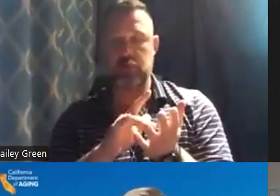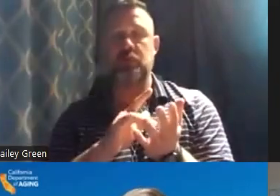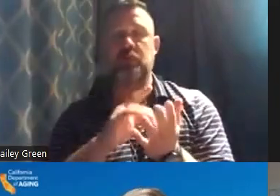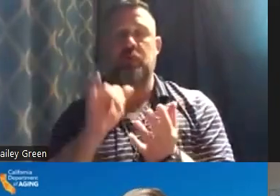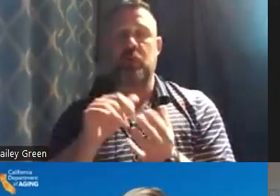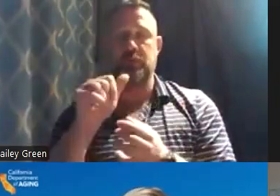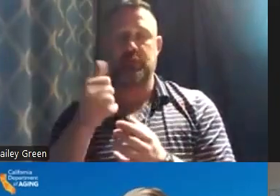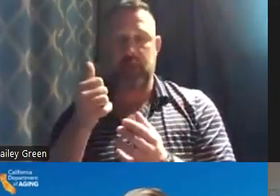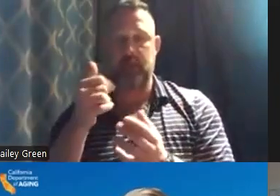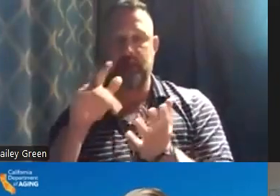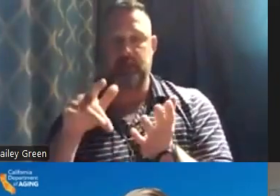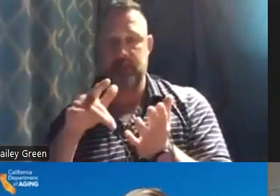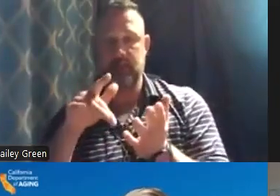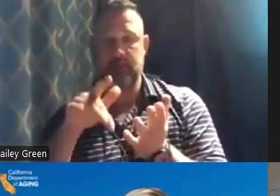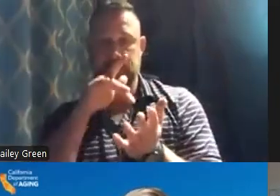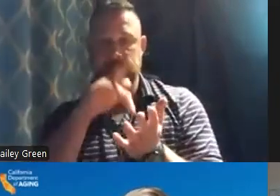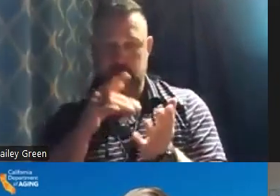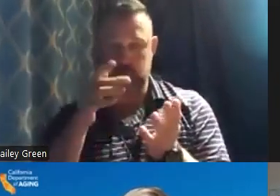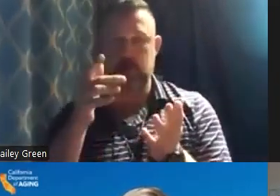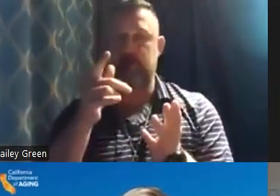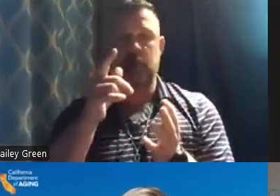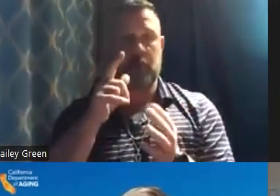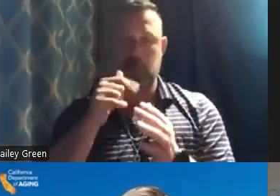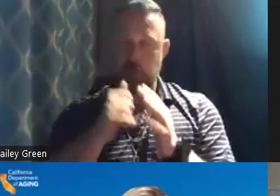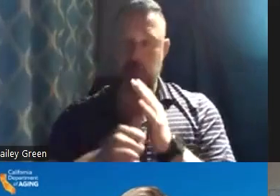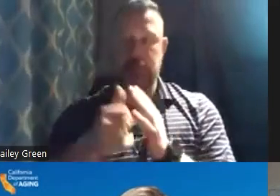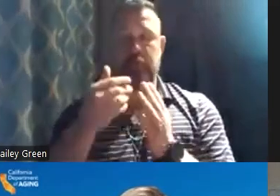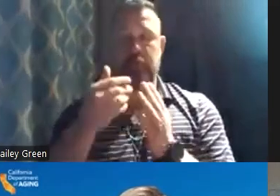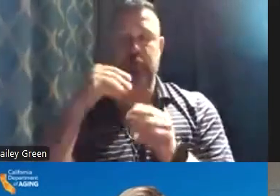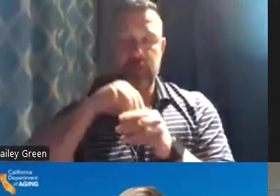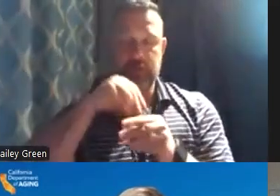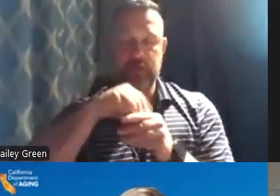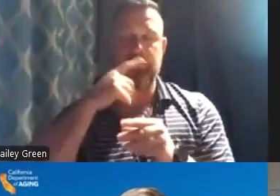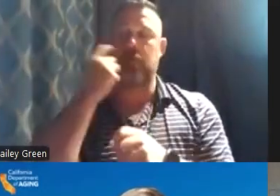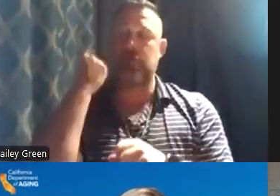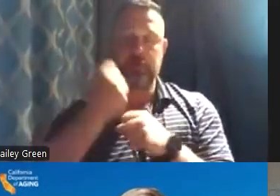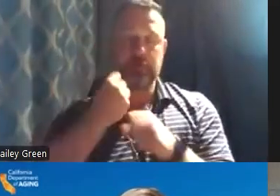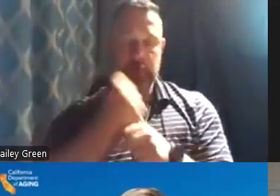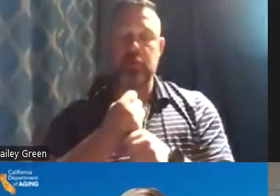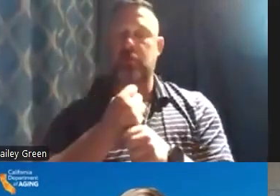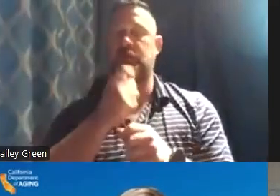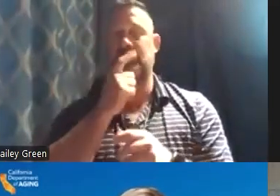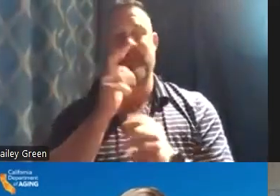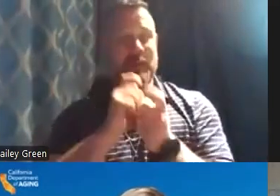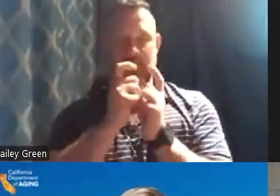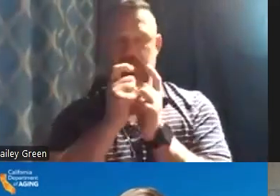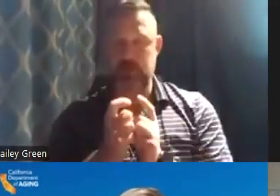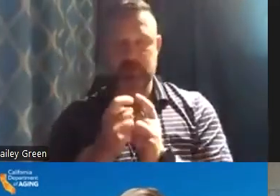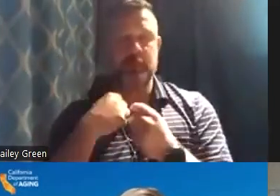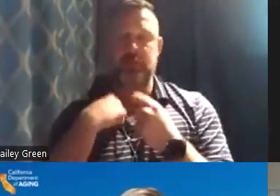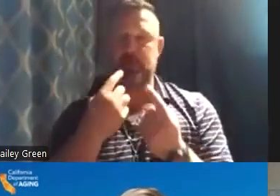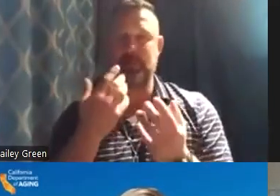10 disease centers have been woefully underfunded for many years. There have not been many adjustments. I think since